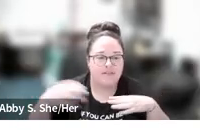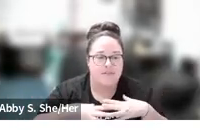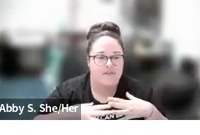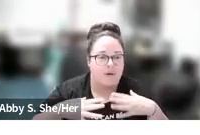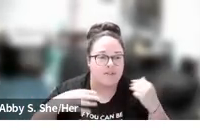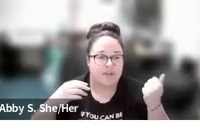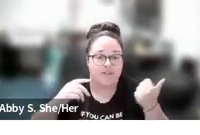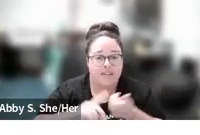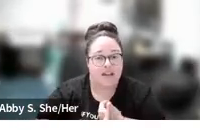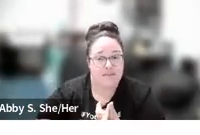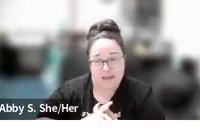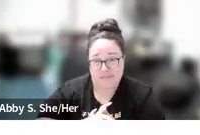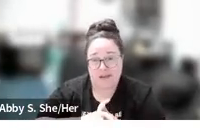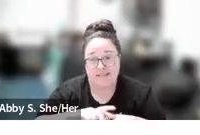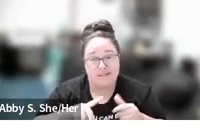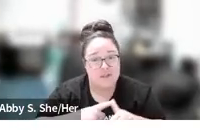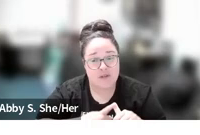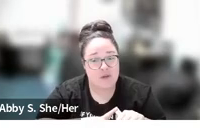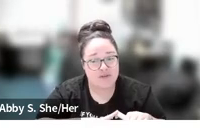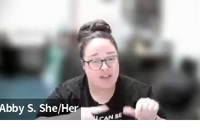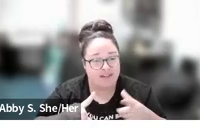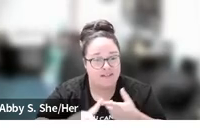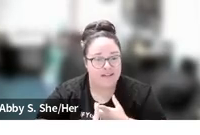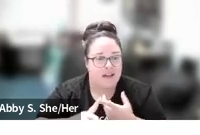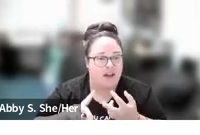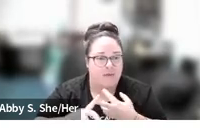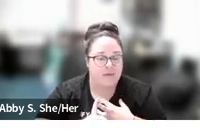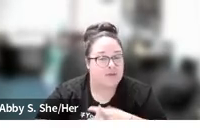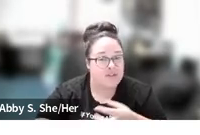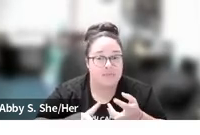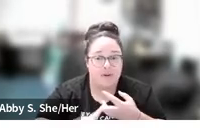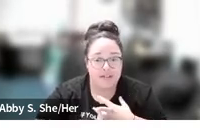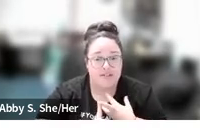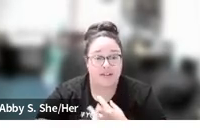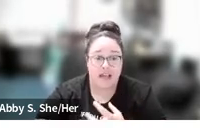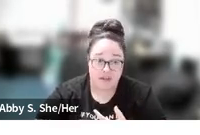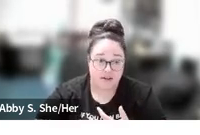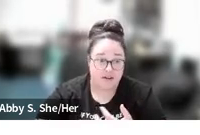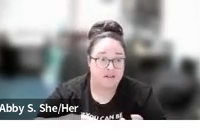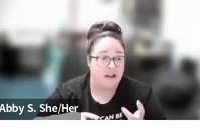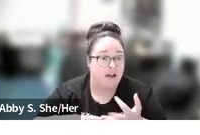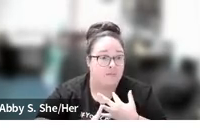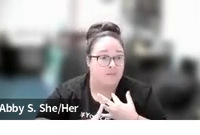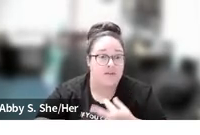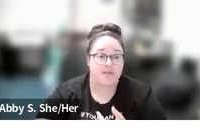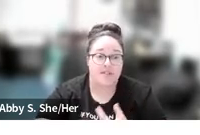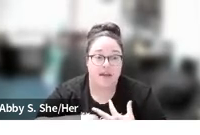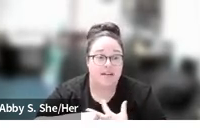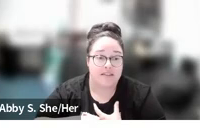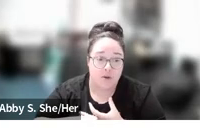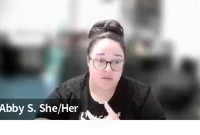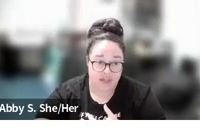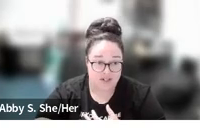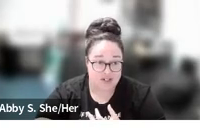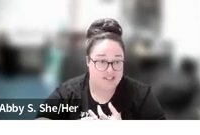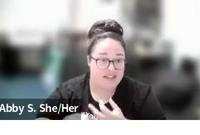some of the parts of the phone. So the fact that it has a back button, huge fan. Usually the prices are a lot better that you can respond